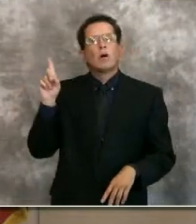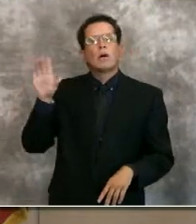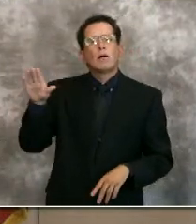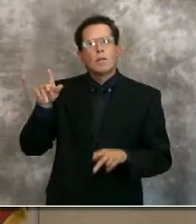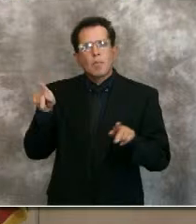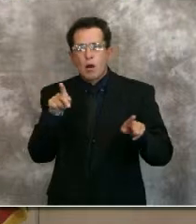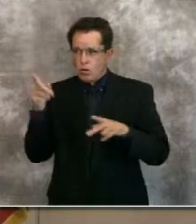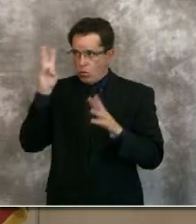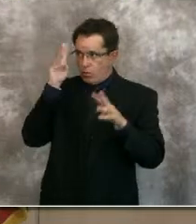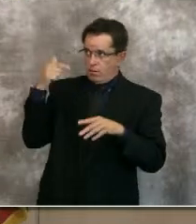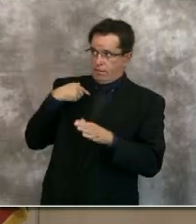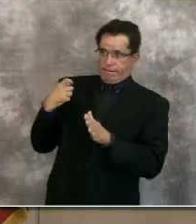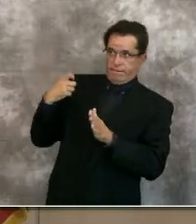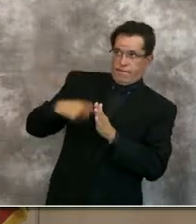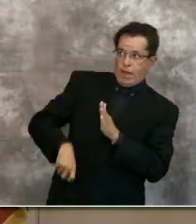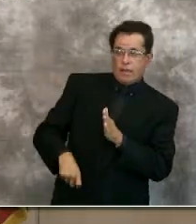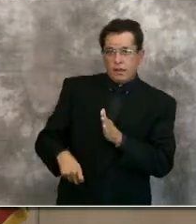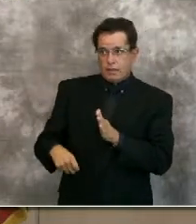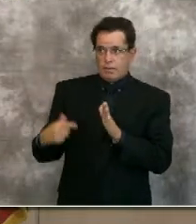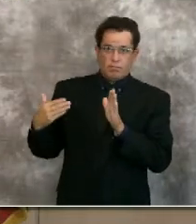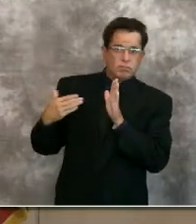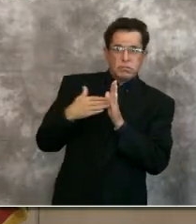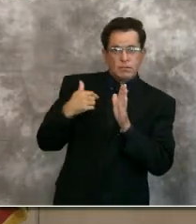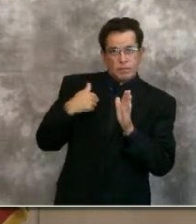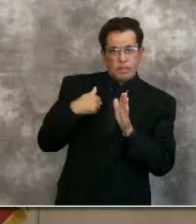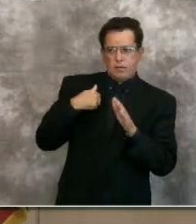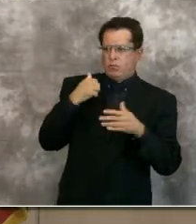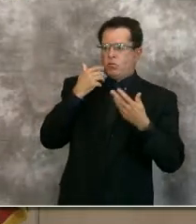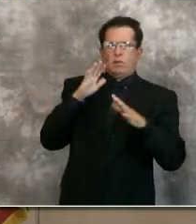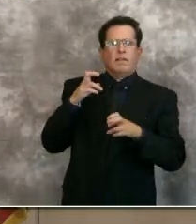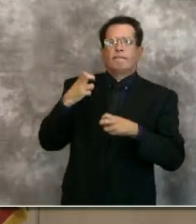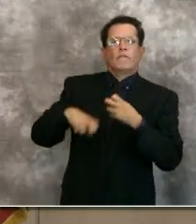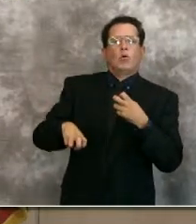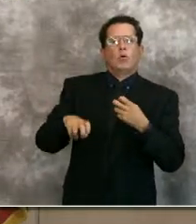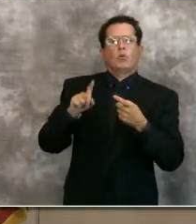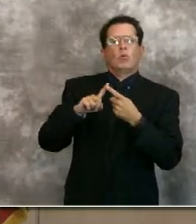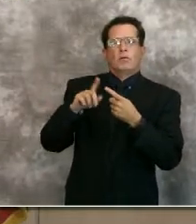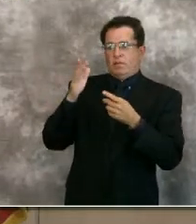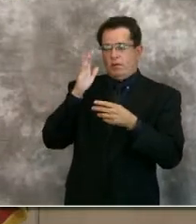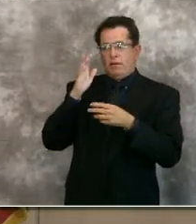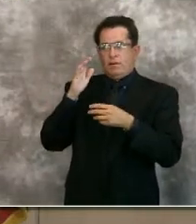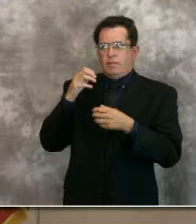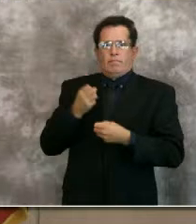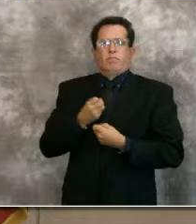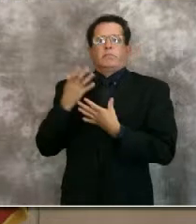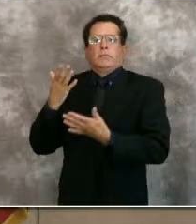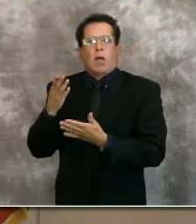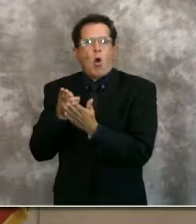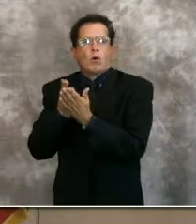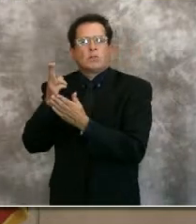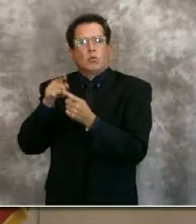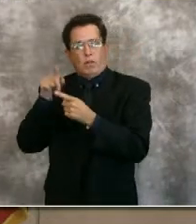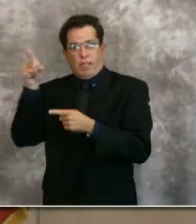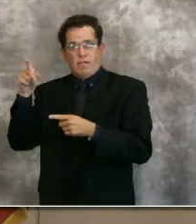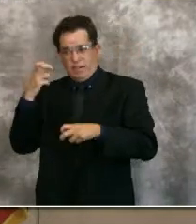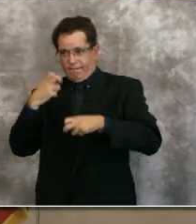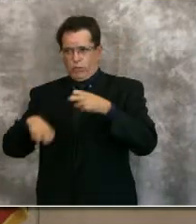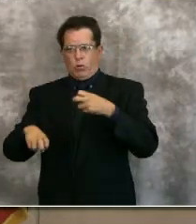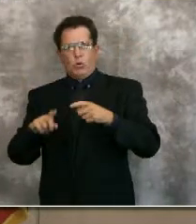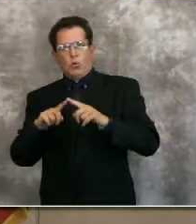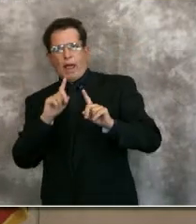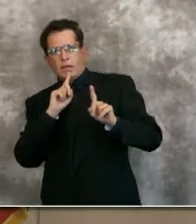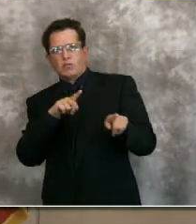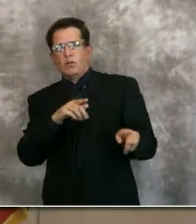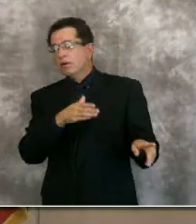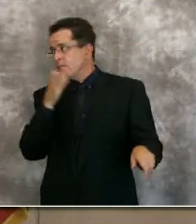being fined, which could make it difficult to identify outbreaks. Well, thank you for that question, because it gives us an opportunity to say a couple things